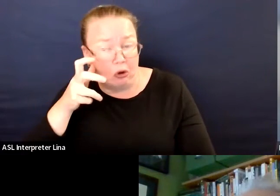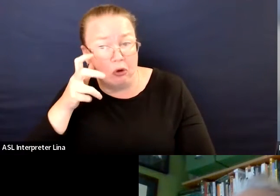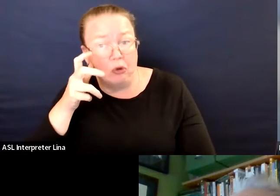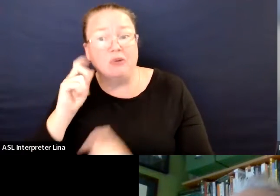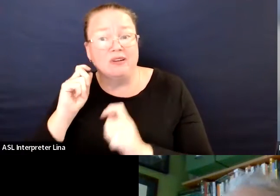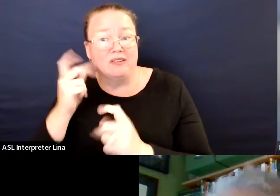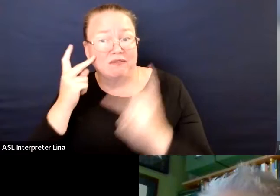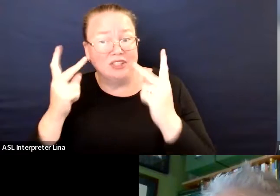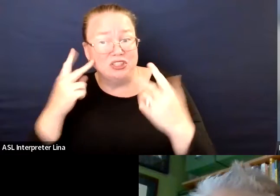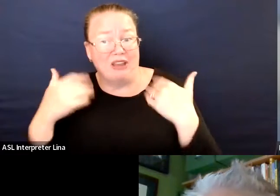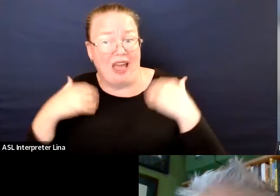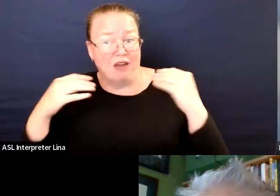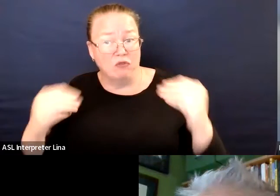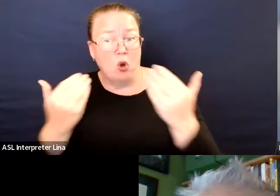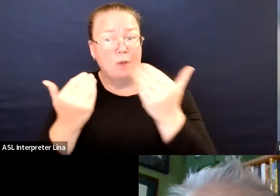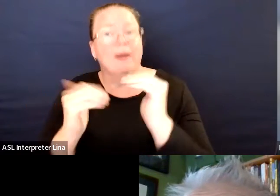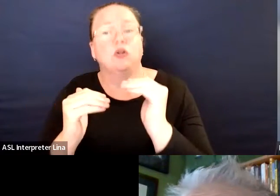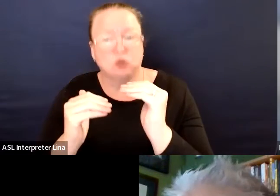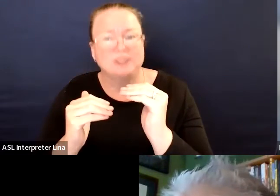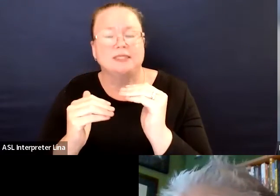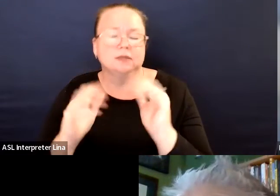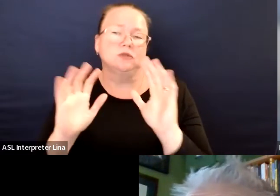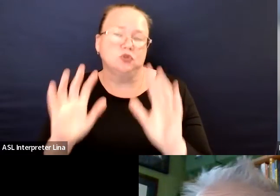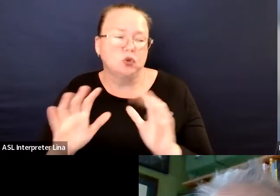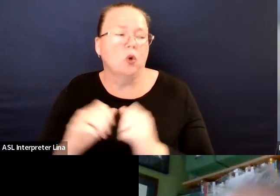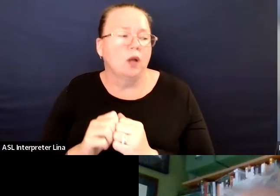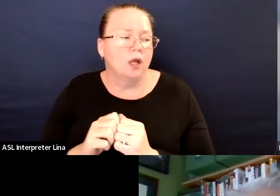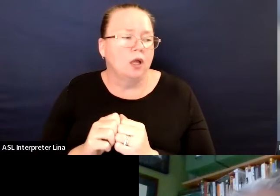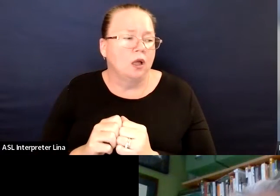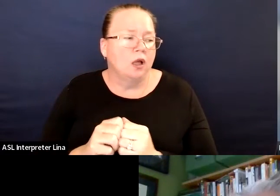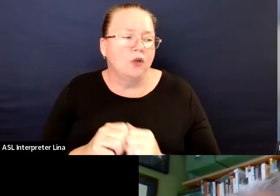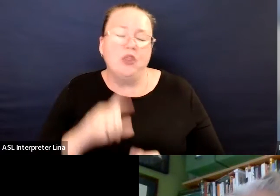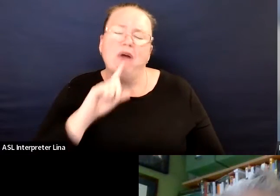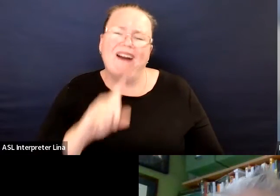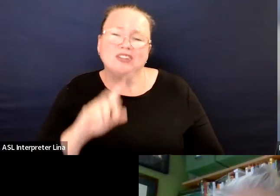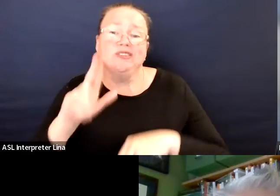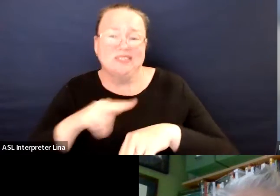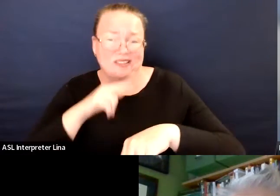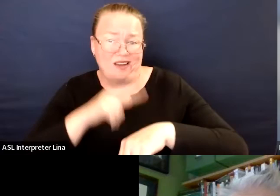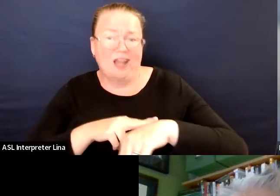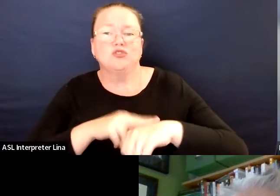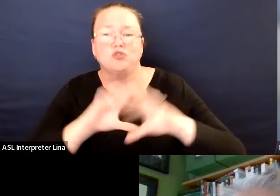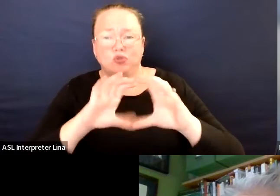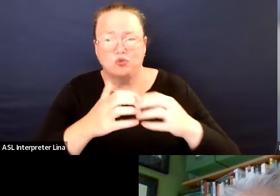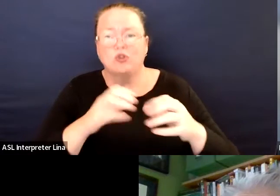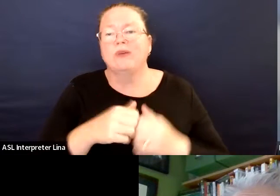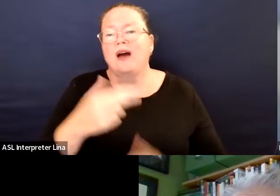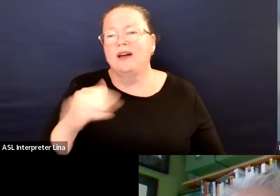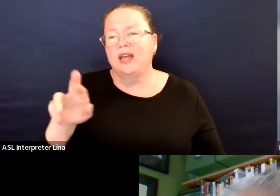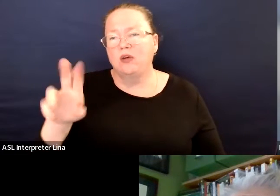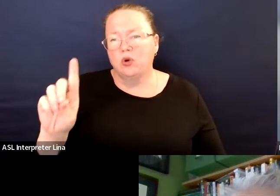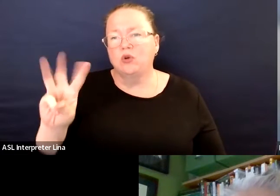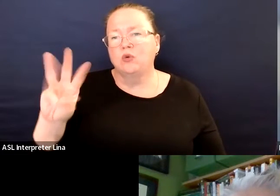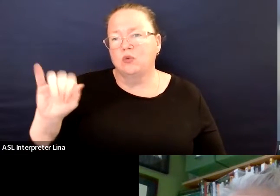Has No Boundaries, which is they're actually their national chapter is out of Hayward, Wisconsin,